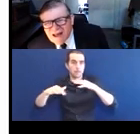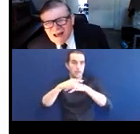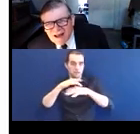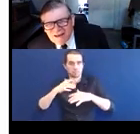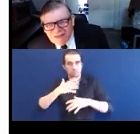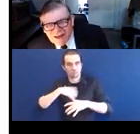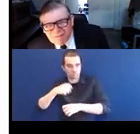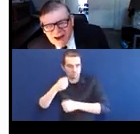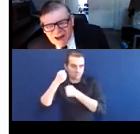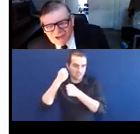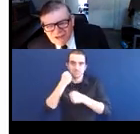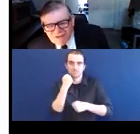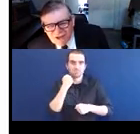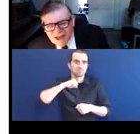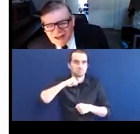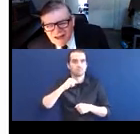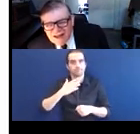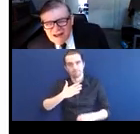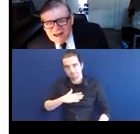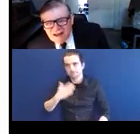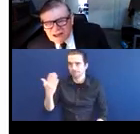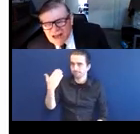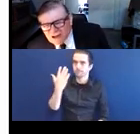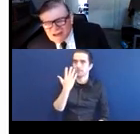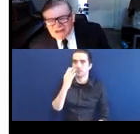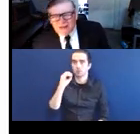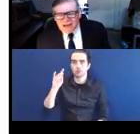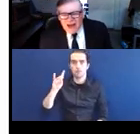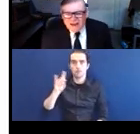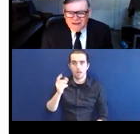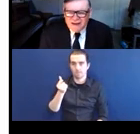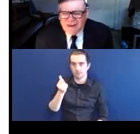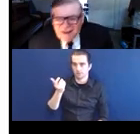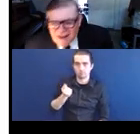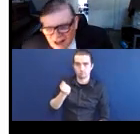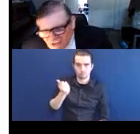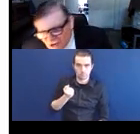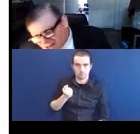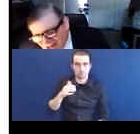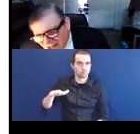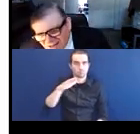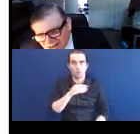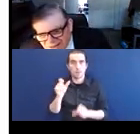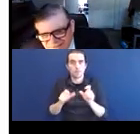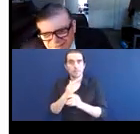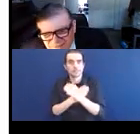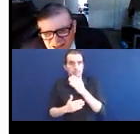them feeling proud that they've got there. Marcelo says, I'm tired. I'm really